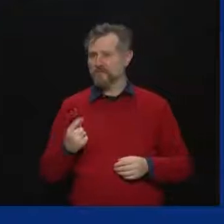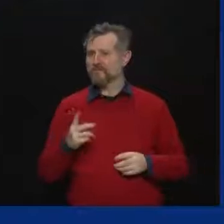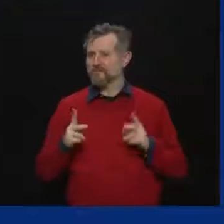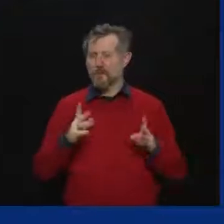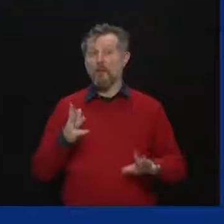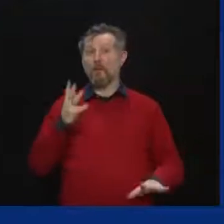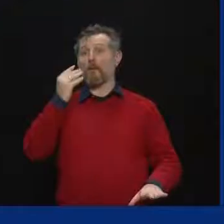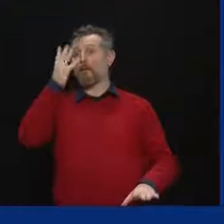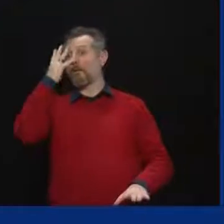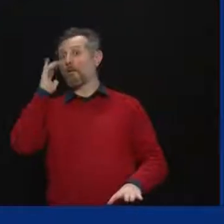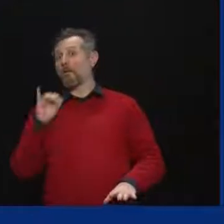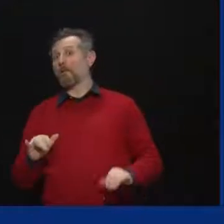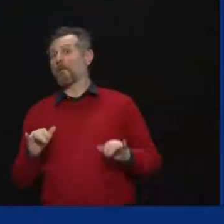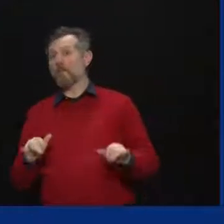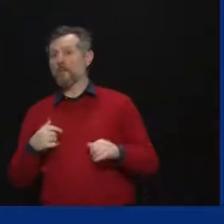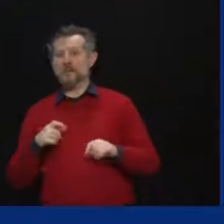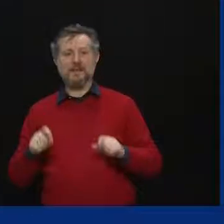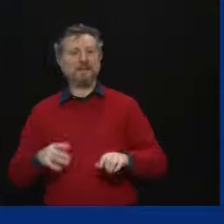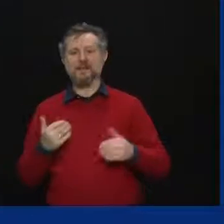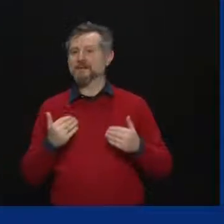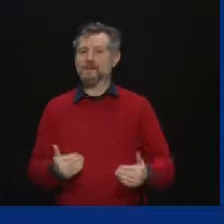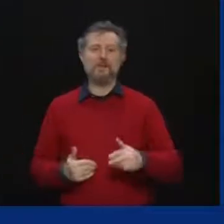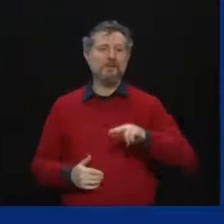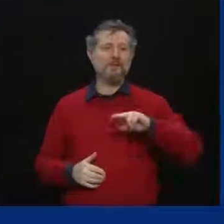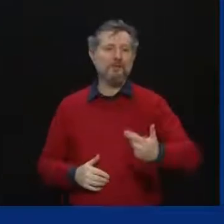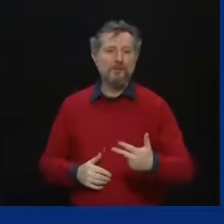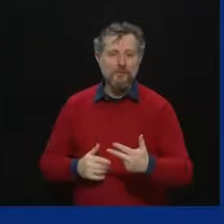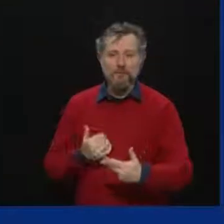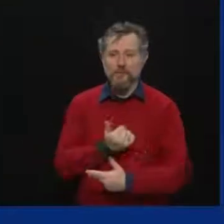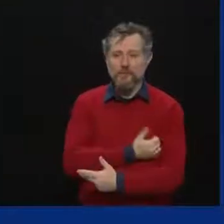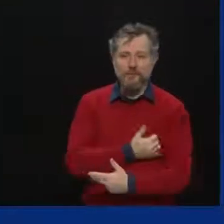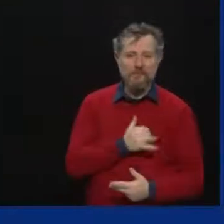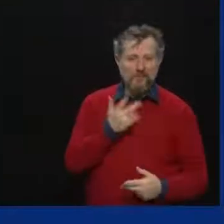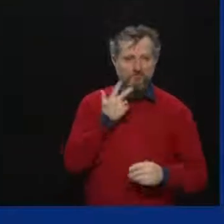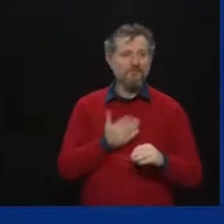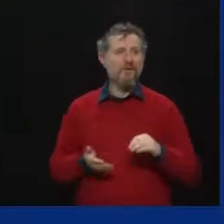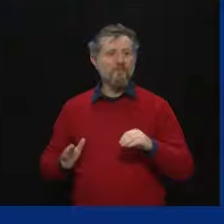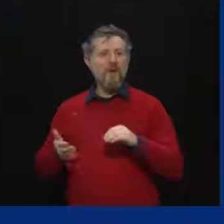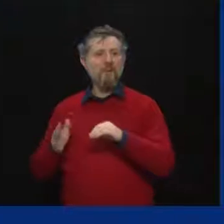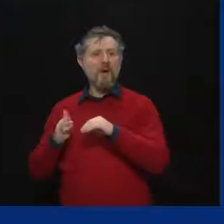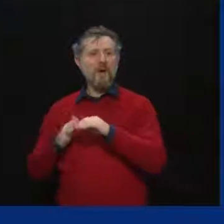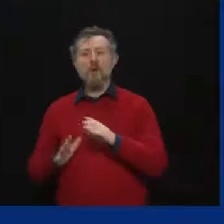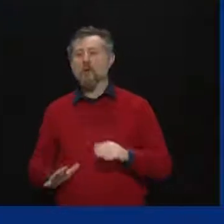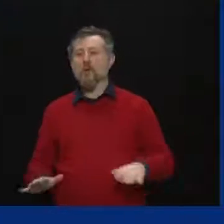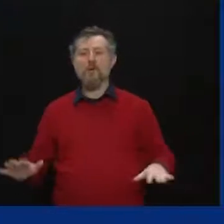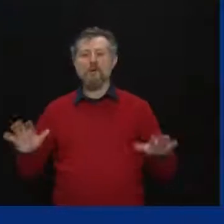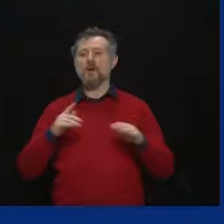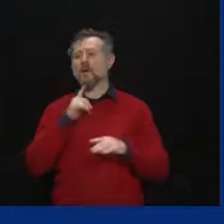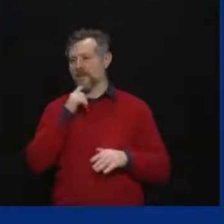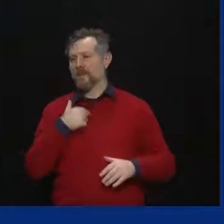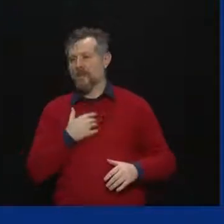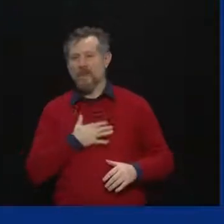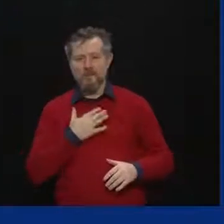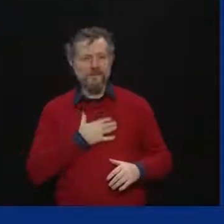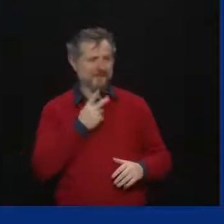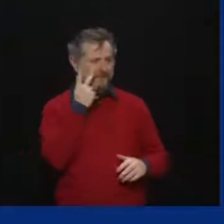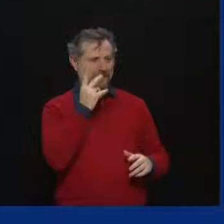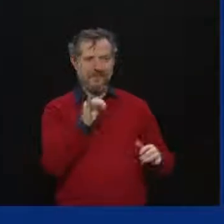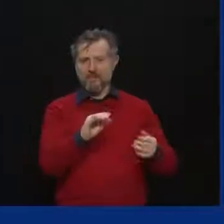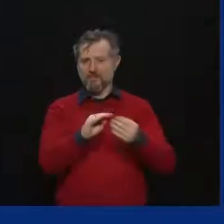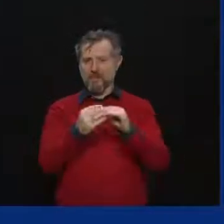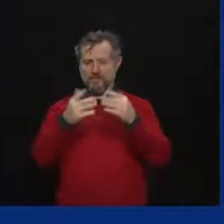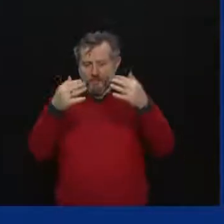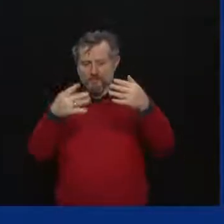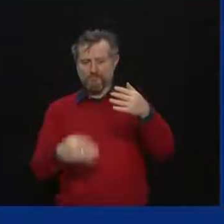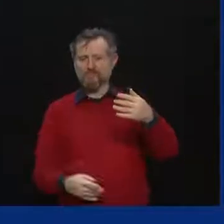what we're saying every single day about these, and you can see the increase throughout the state. I'm really pleased to see that. So right now we've had